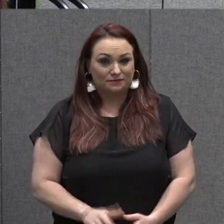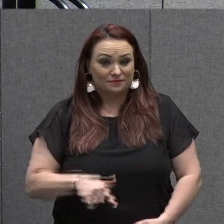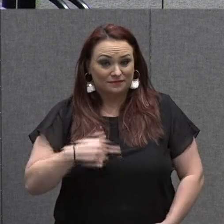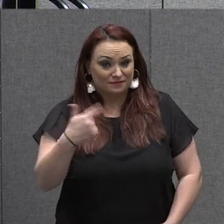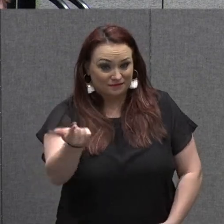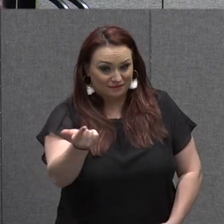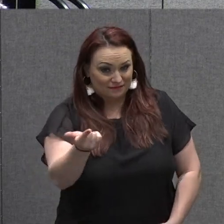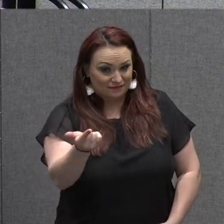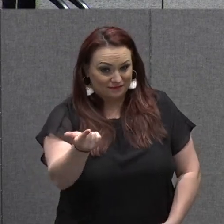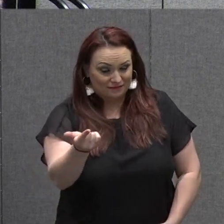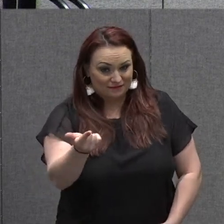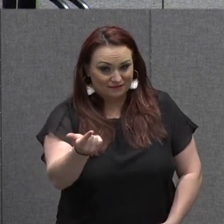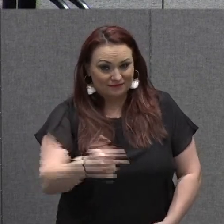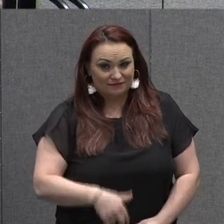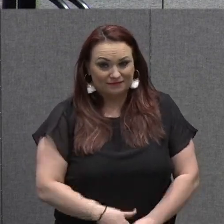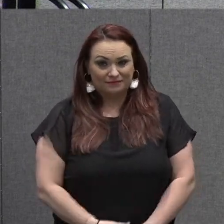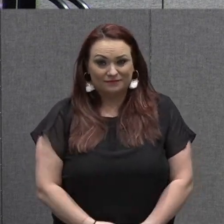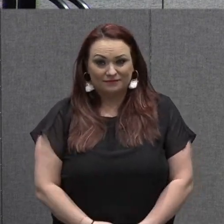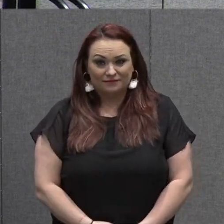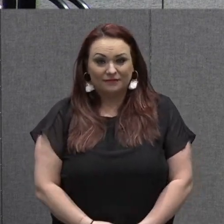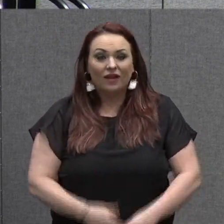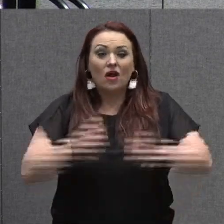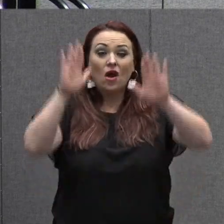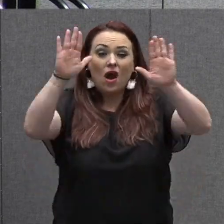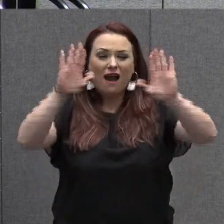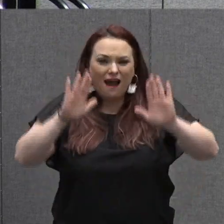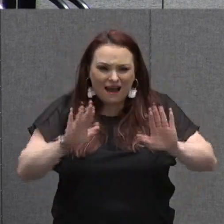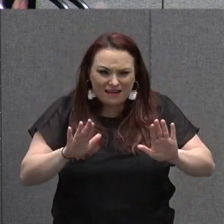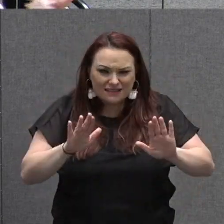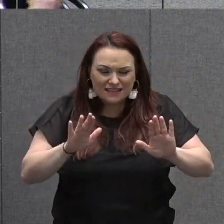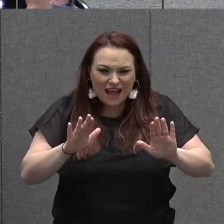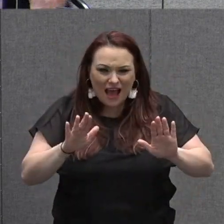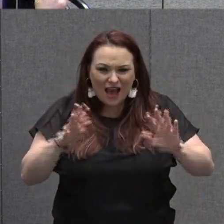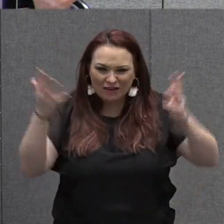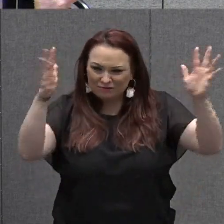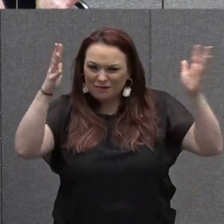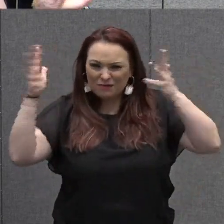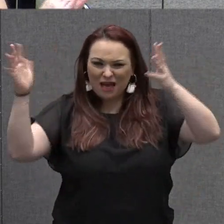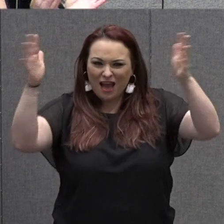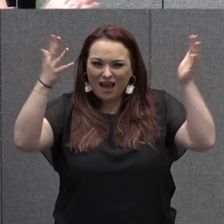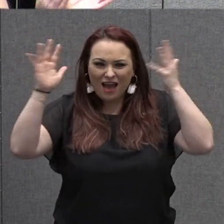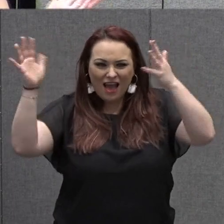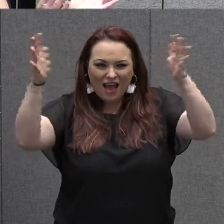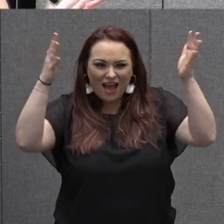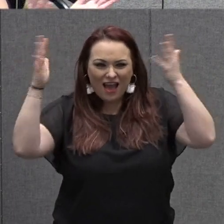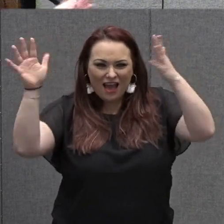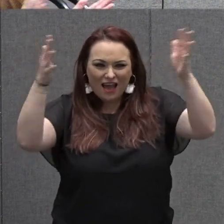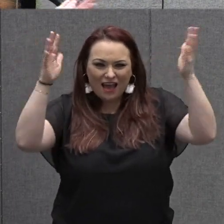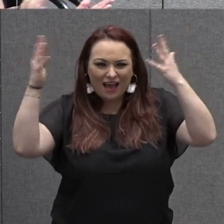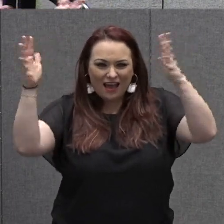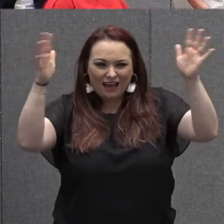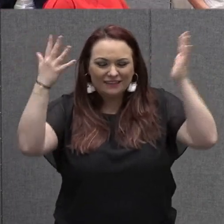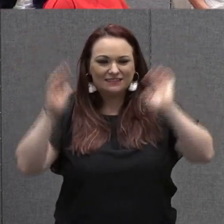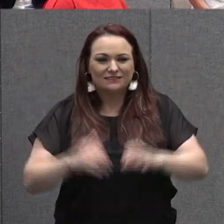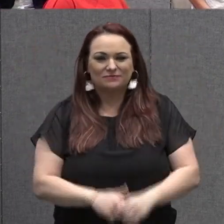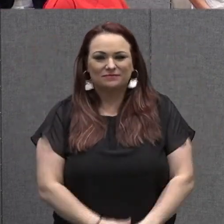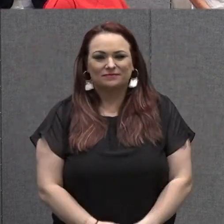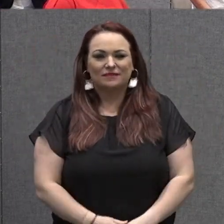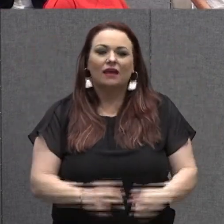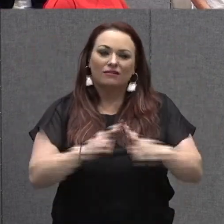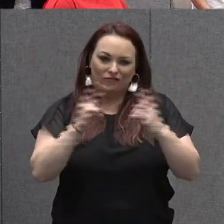turn. That was awesome. Everybody give yourselves a round of applause. Yeah, very